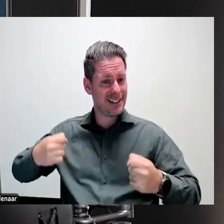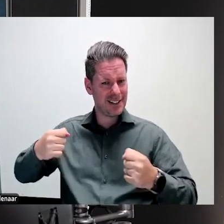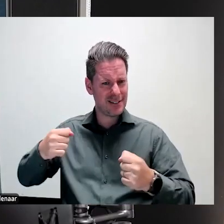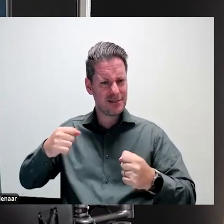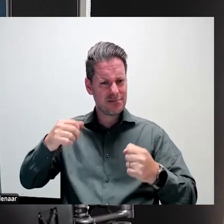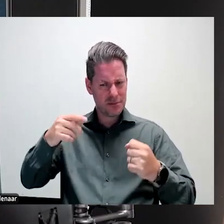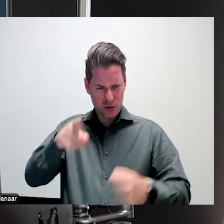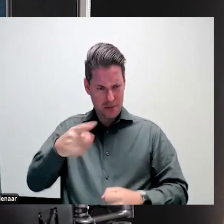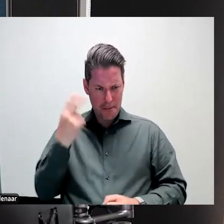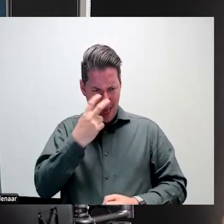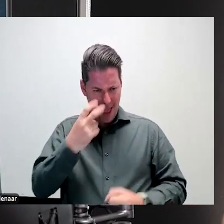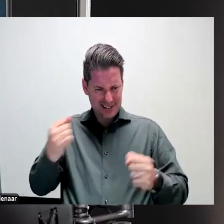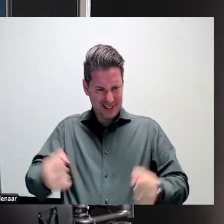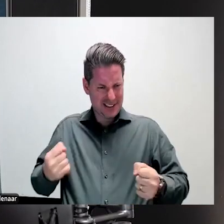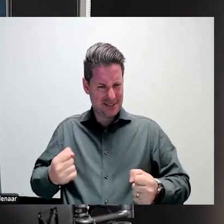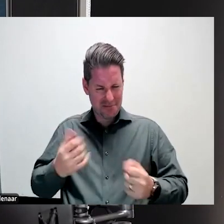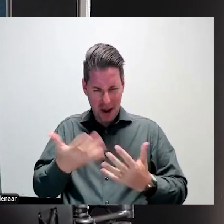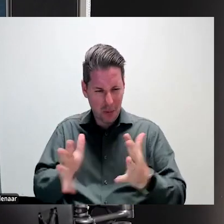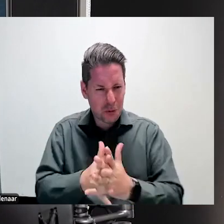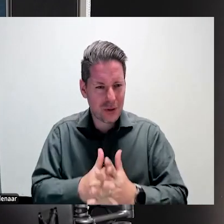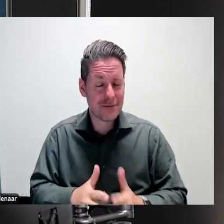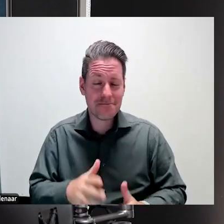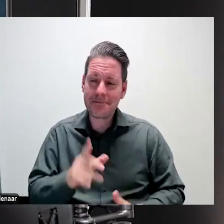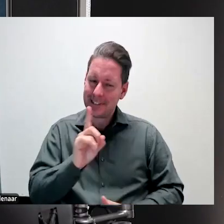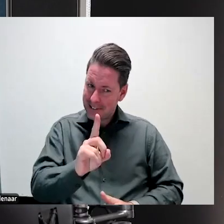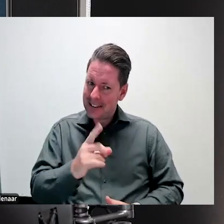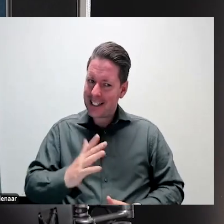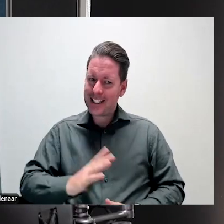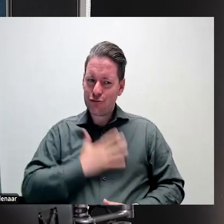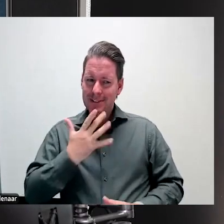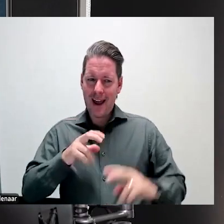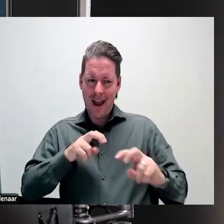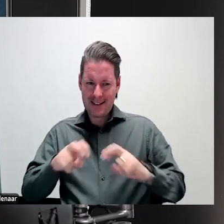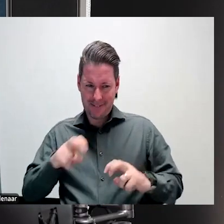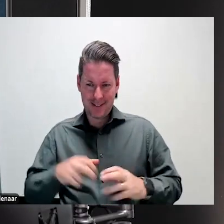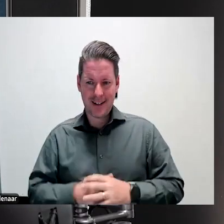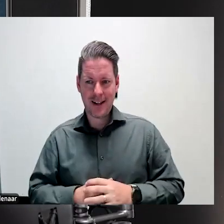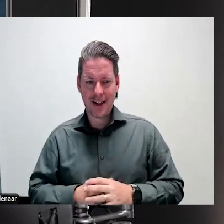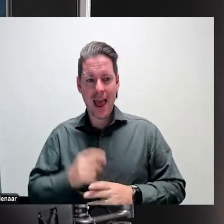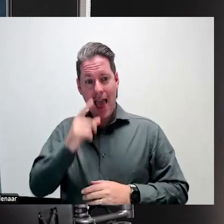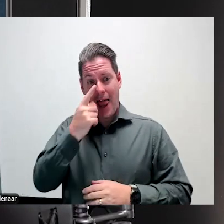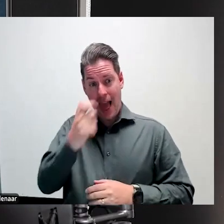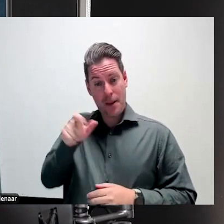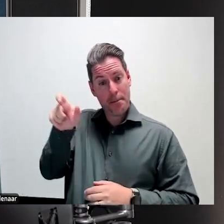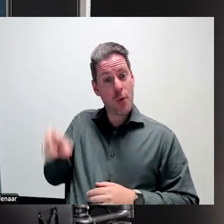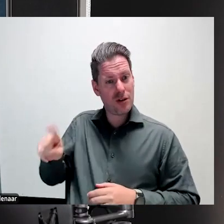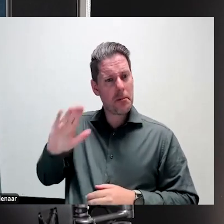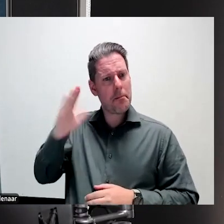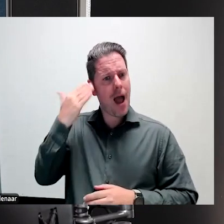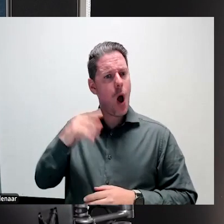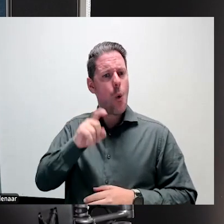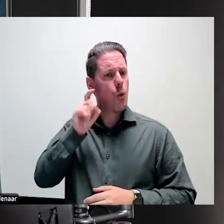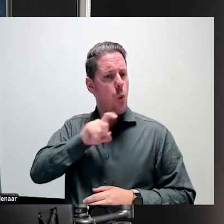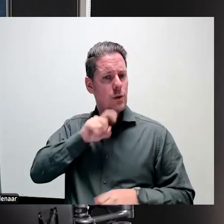us about snow skiing when you can't see. It's an interesting exercise. Luckily, I had someone with me who'd done water skiing before, so they were